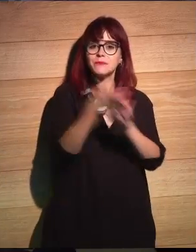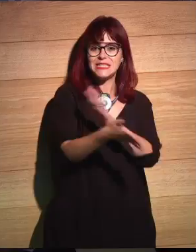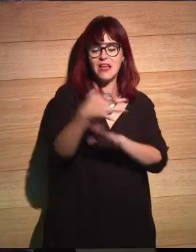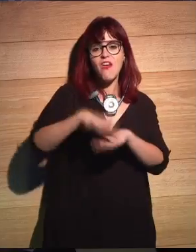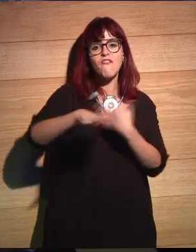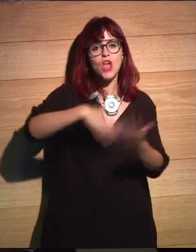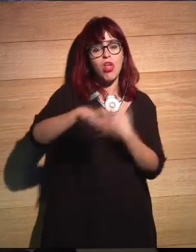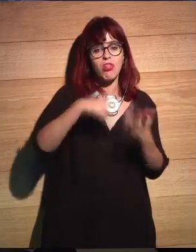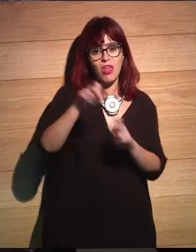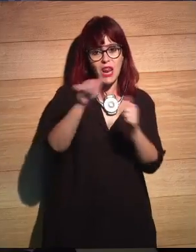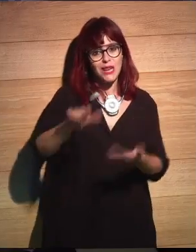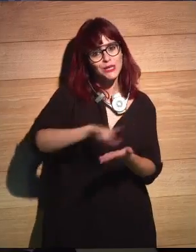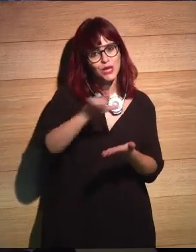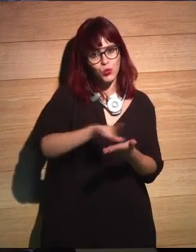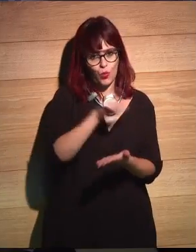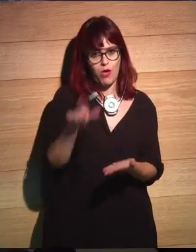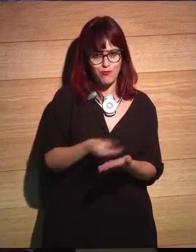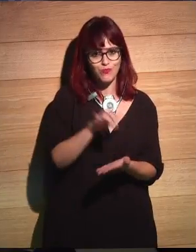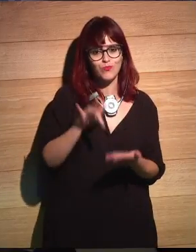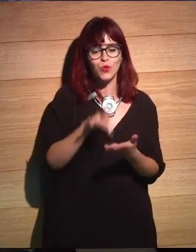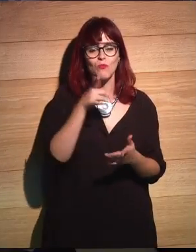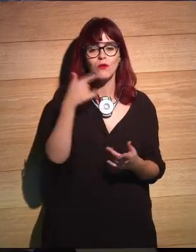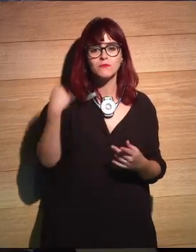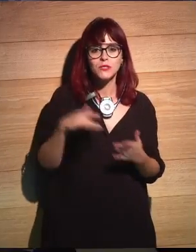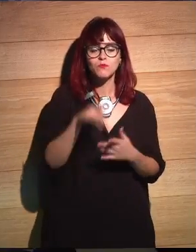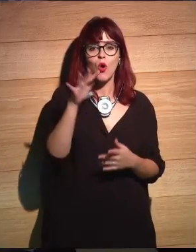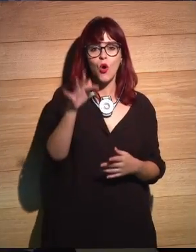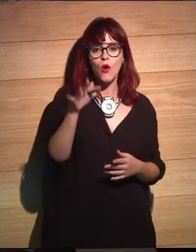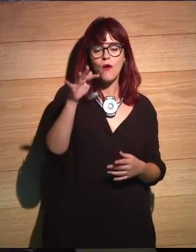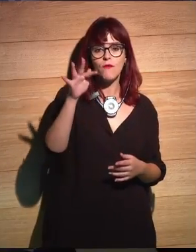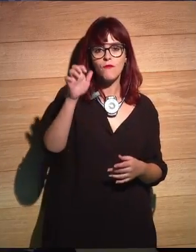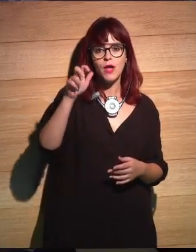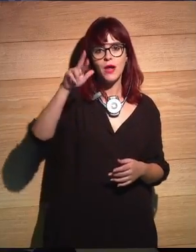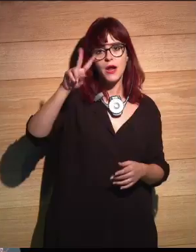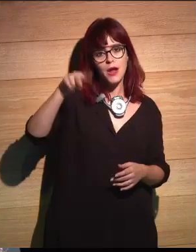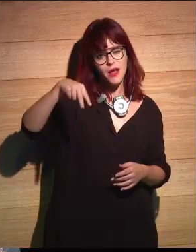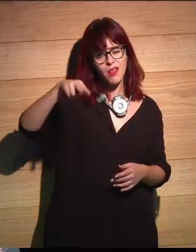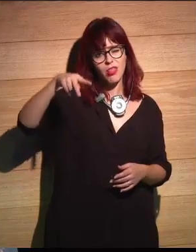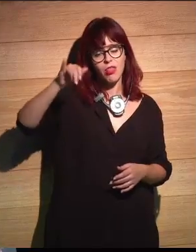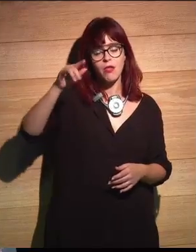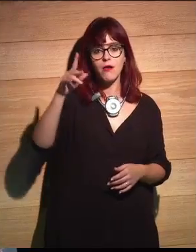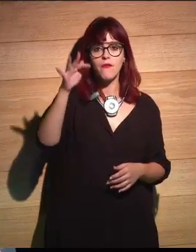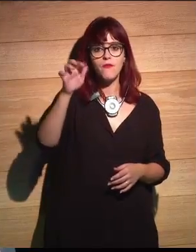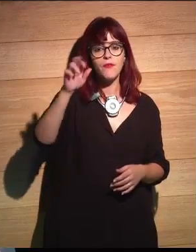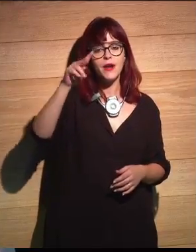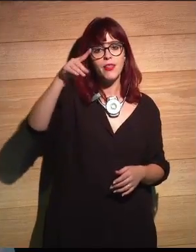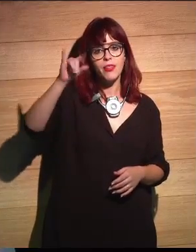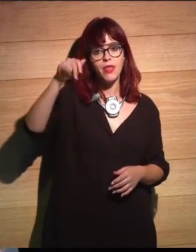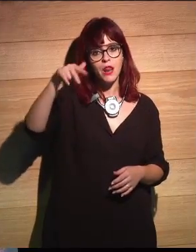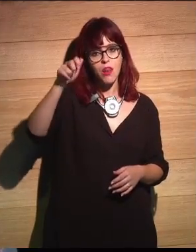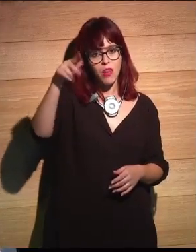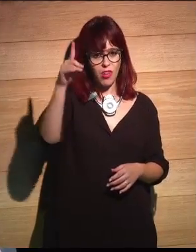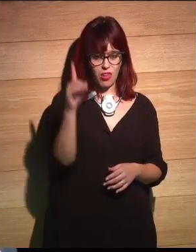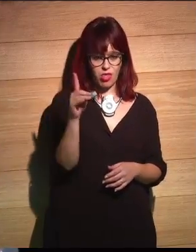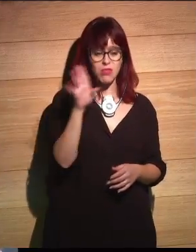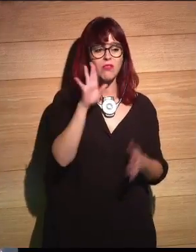my favorite writers, Louis Ferdinand Céline, and because there you can see the language. He doesn't write about